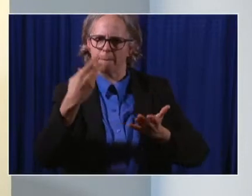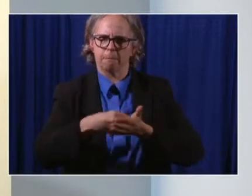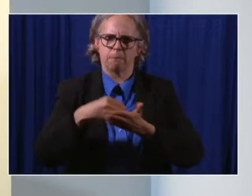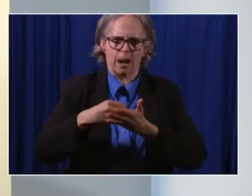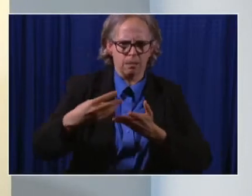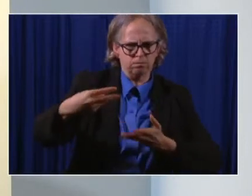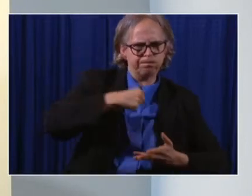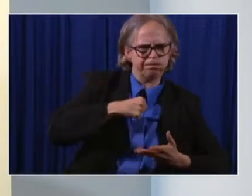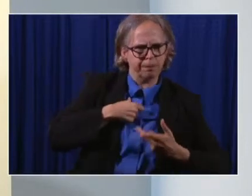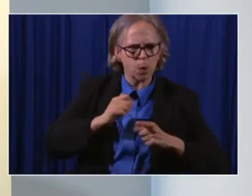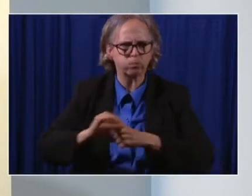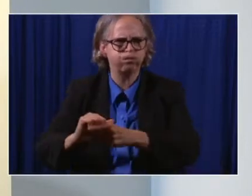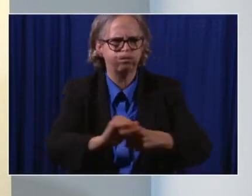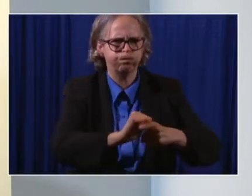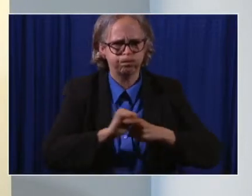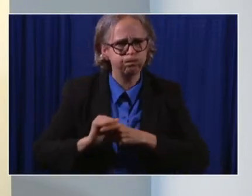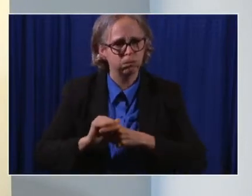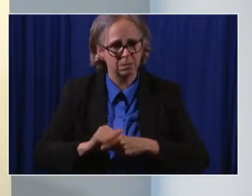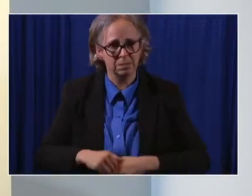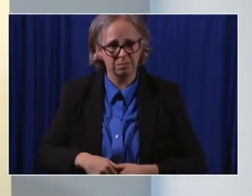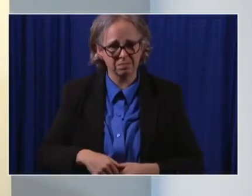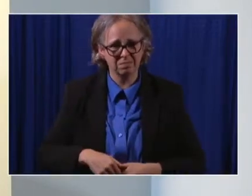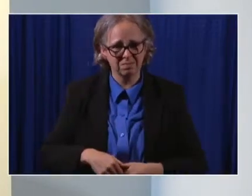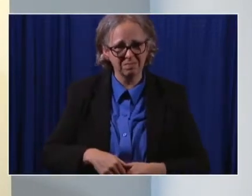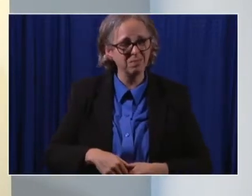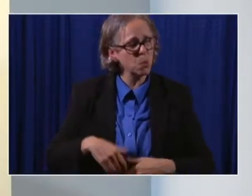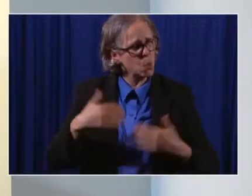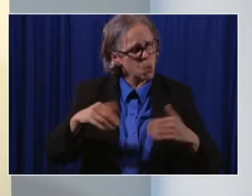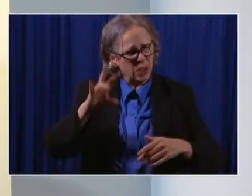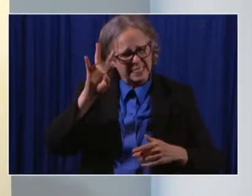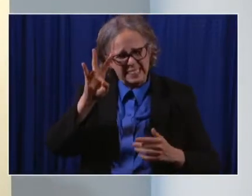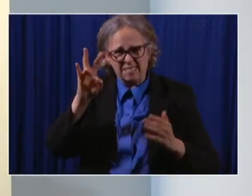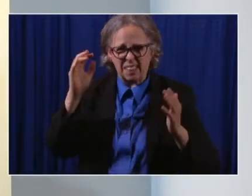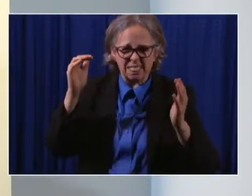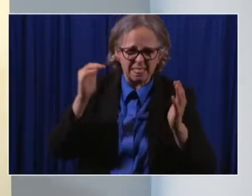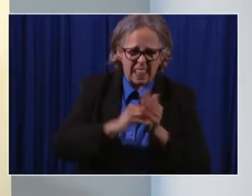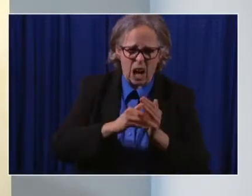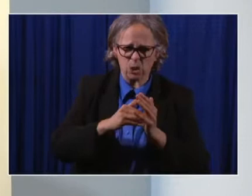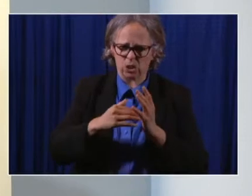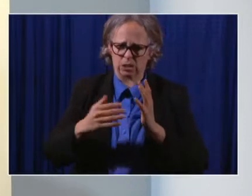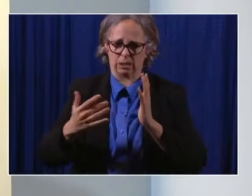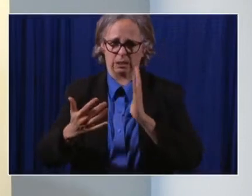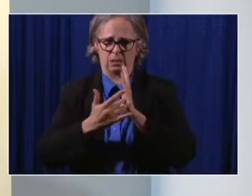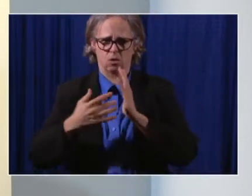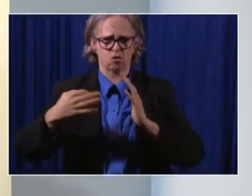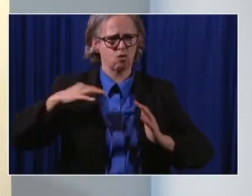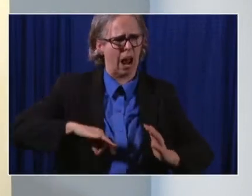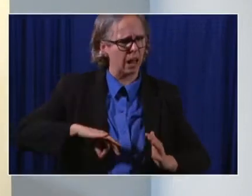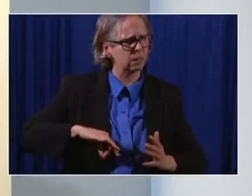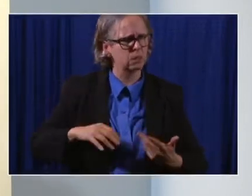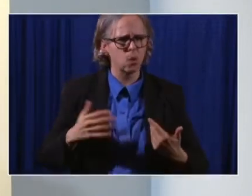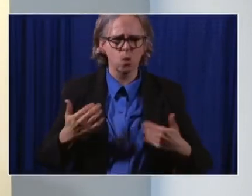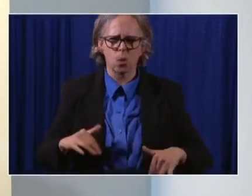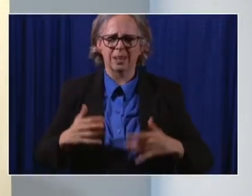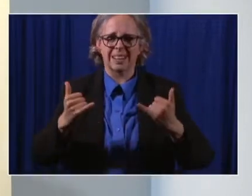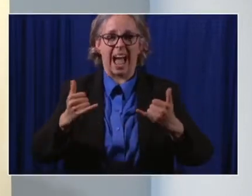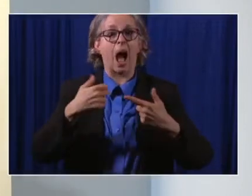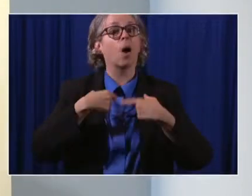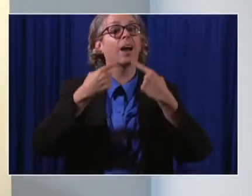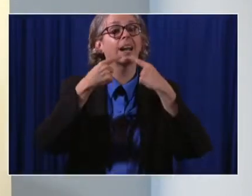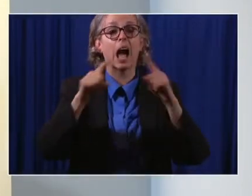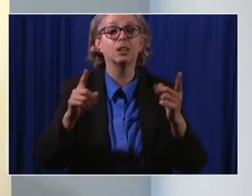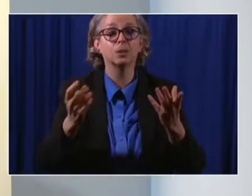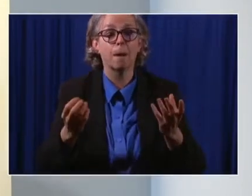7,473 technology-focused credentials have been earned. And we're announcing today the next round of funding for TechCred that will close at the